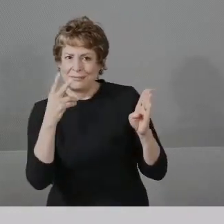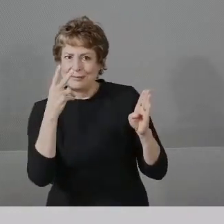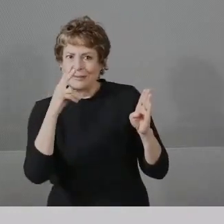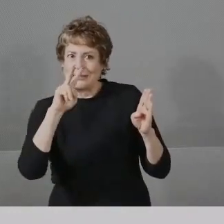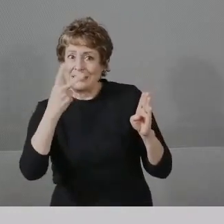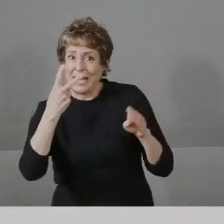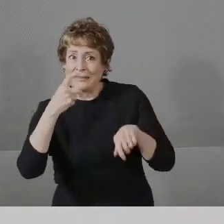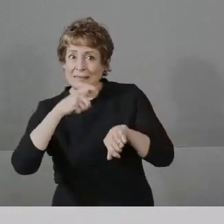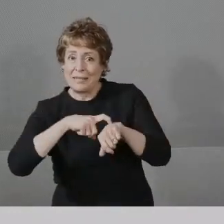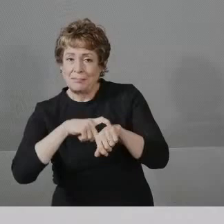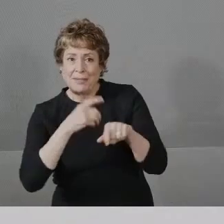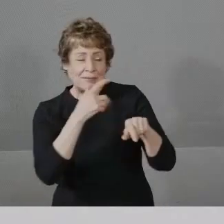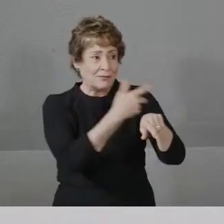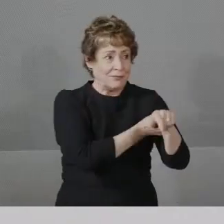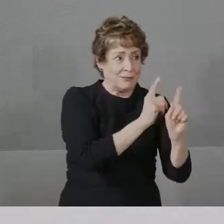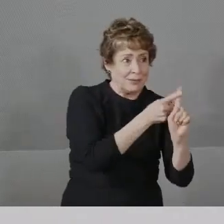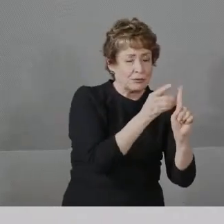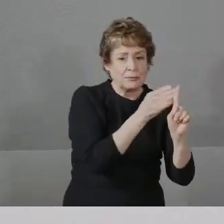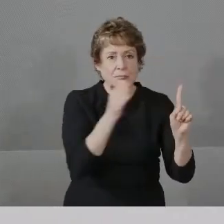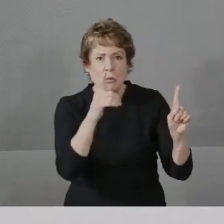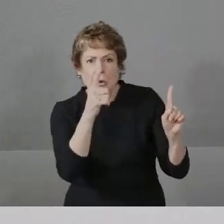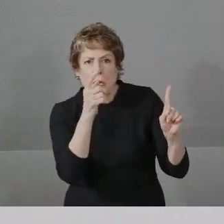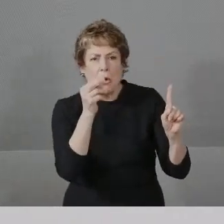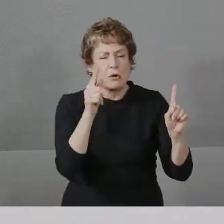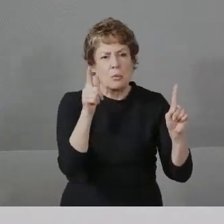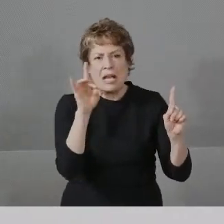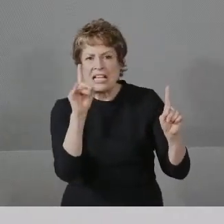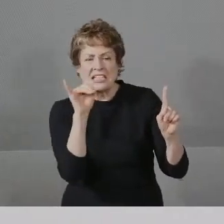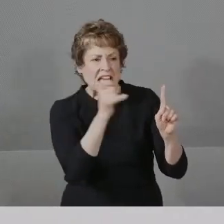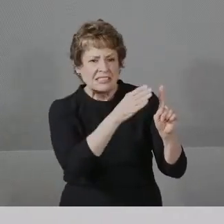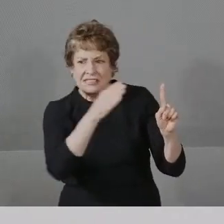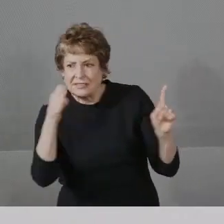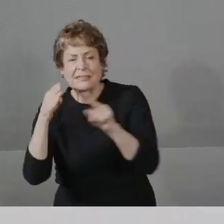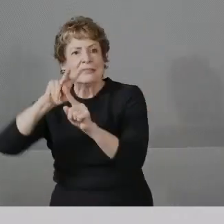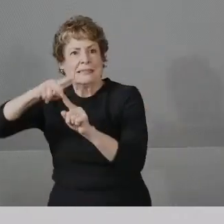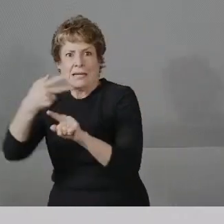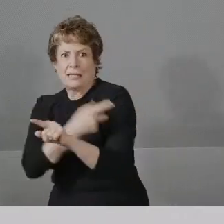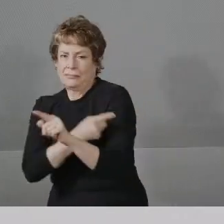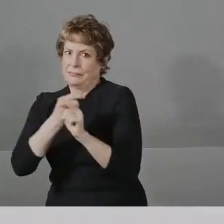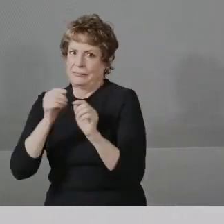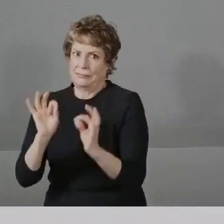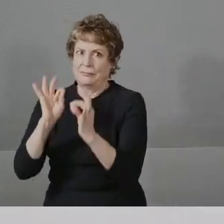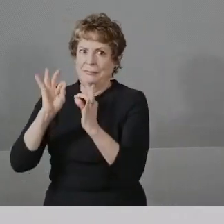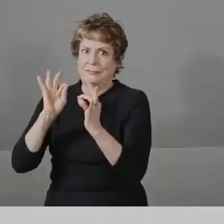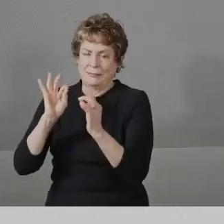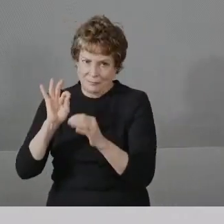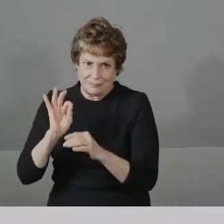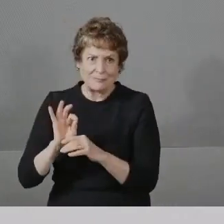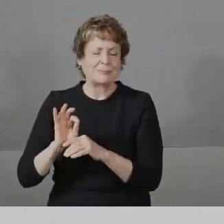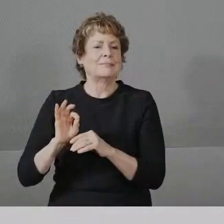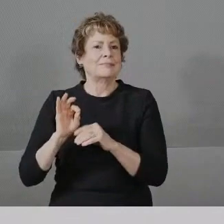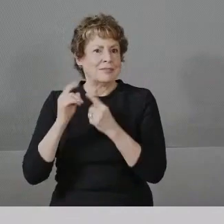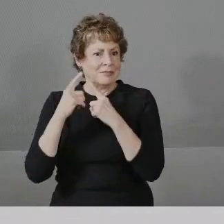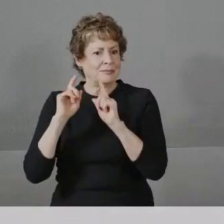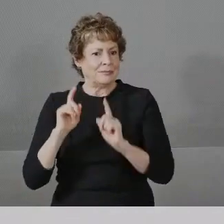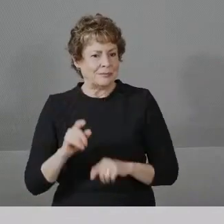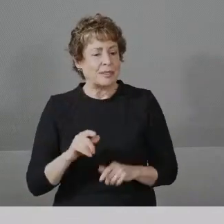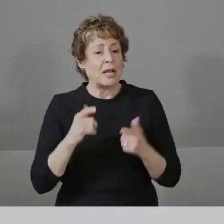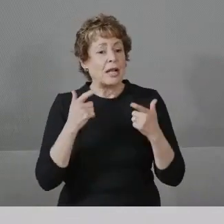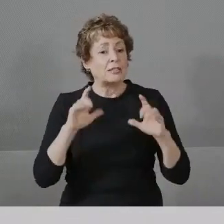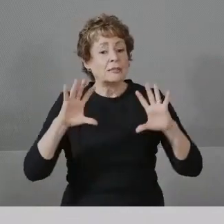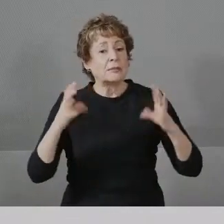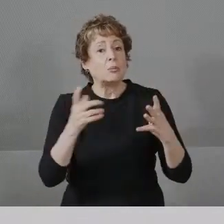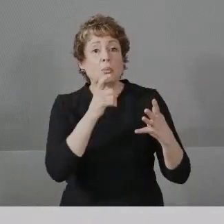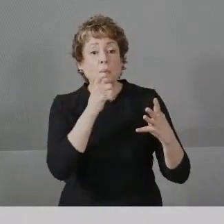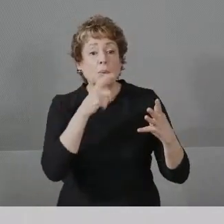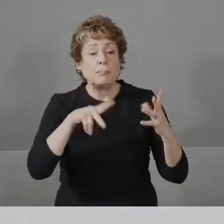the first doses are designated for healthcare professionals, residents of long-term care and assisted living facilities, and group homes for those